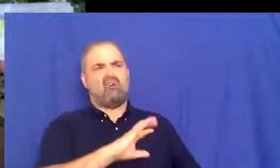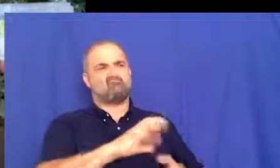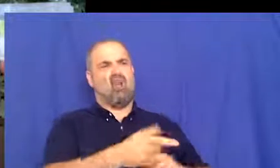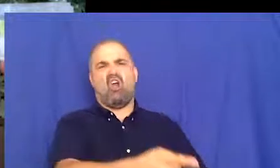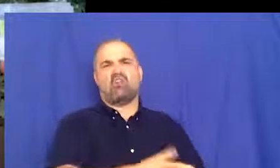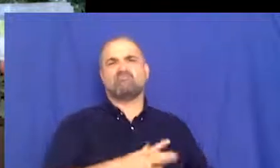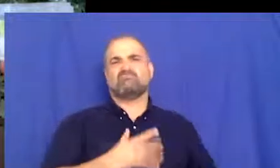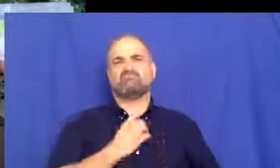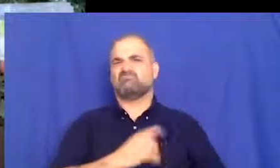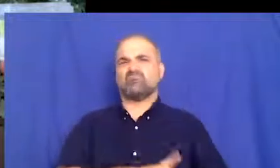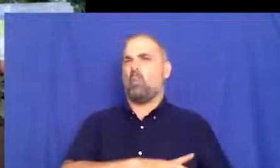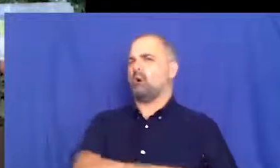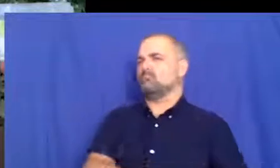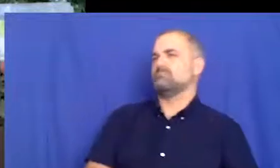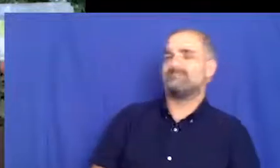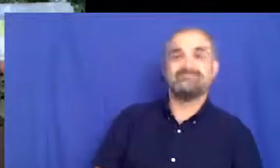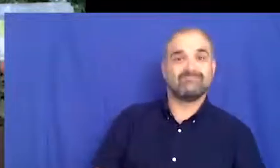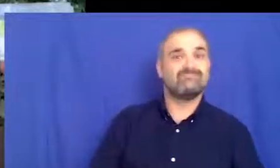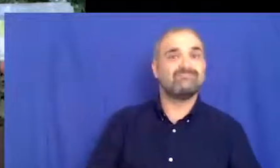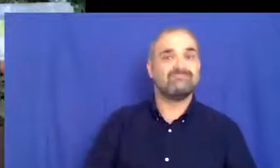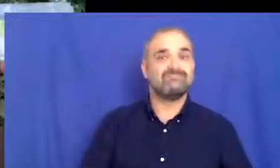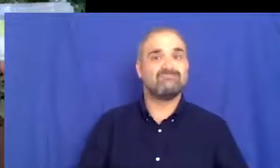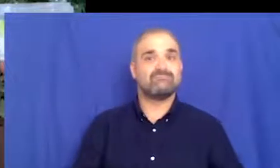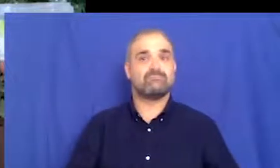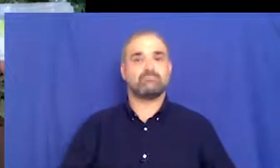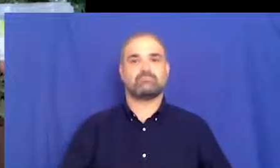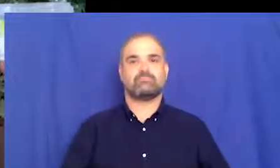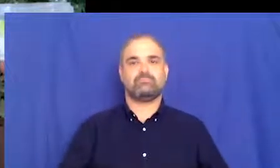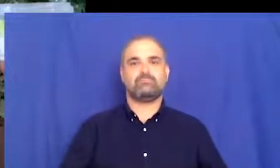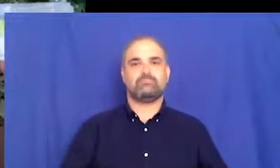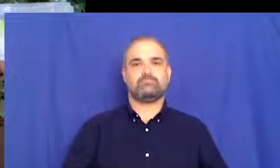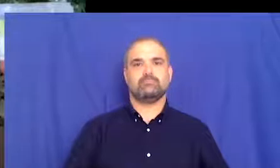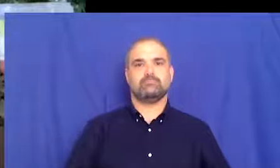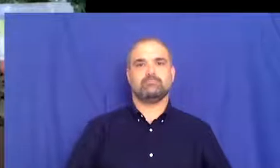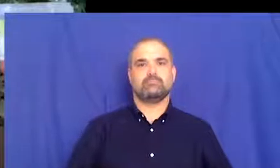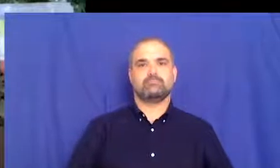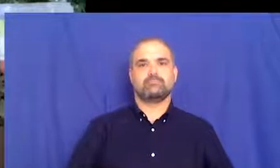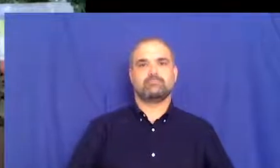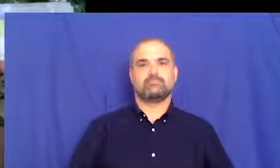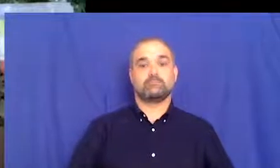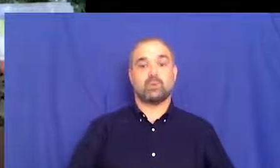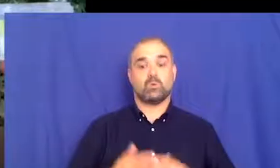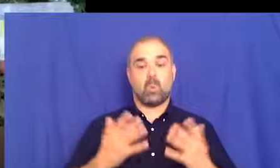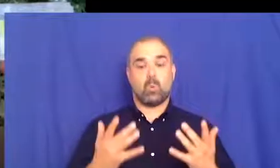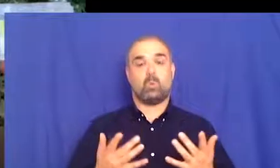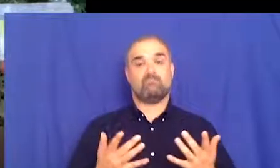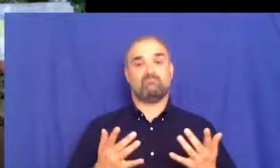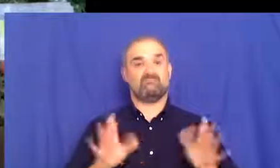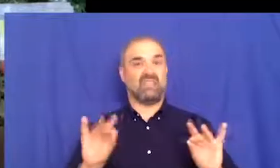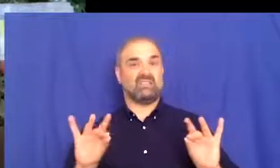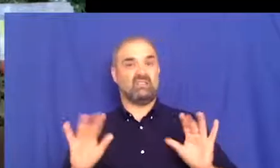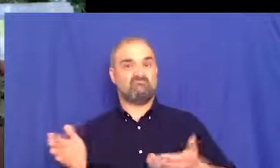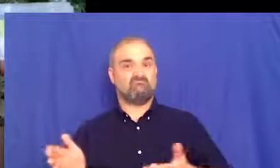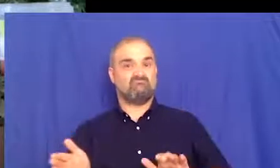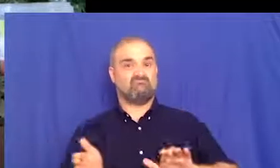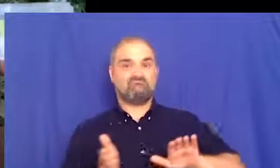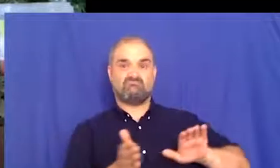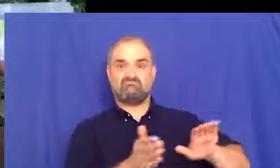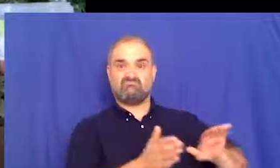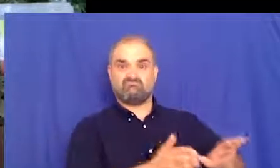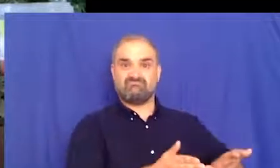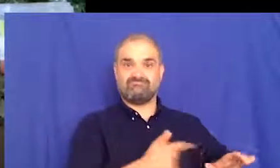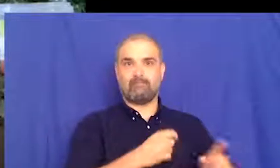think animals wouldn't actually want to go eat them, because nobody really wants to taste a stone. You know? So guys, I think that is about